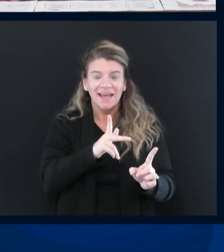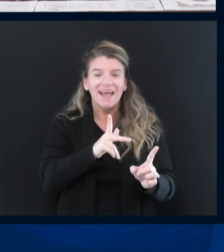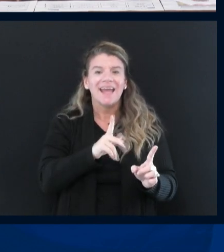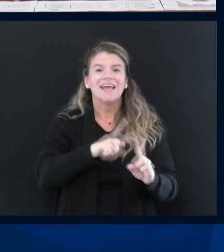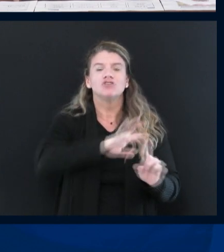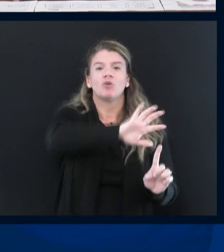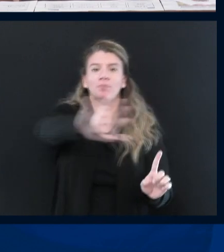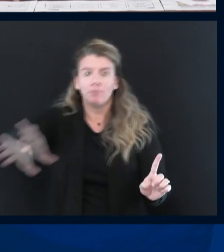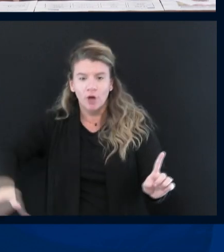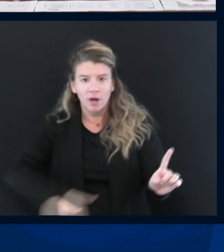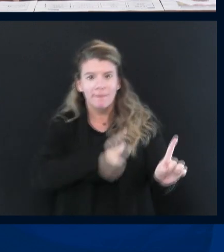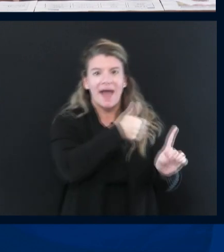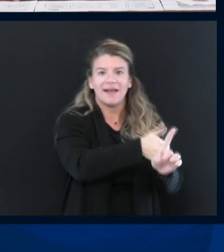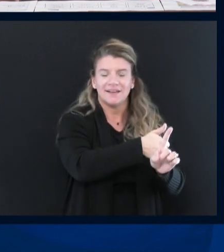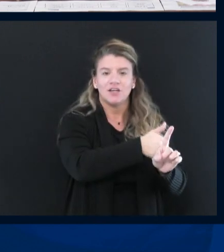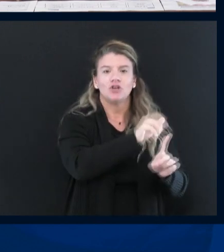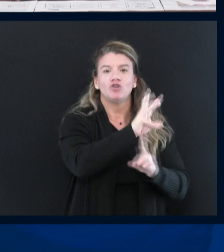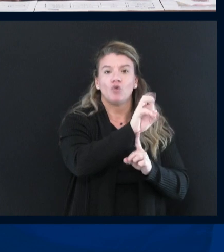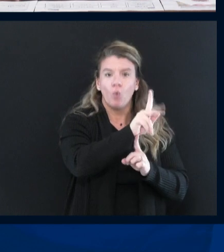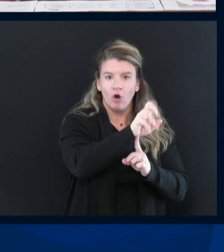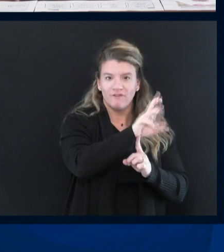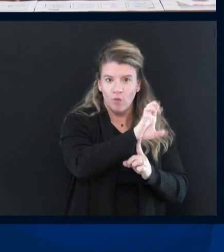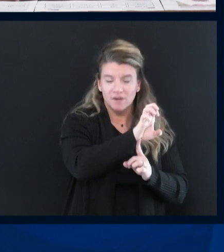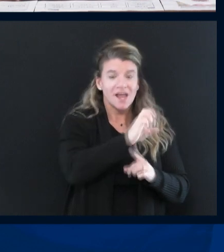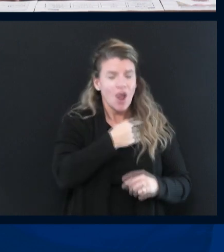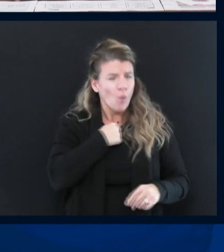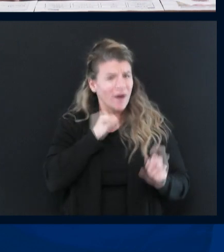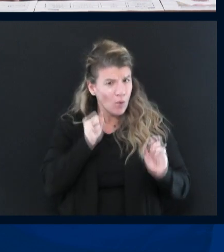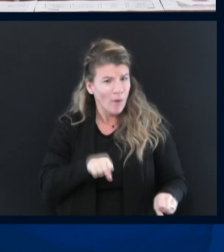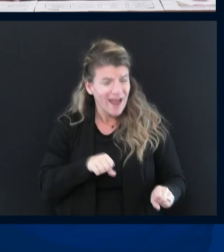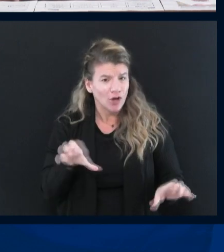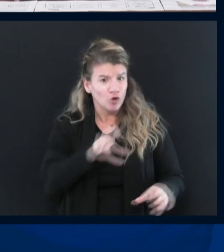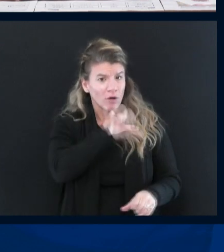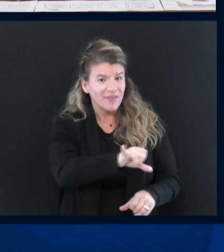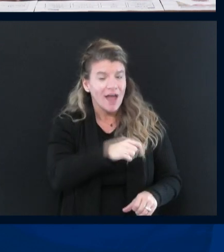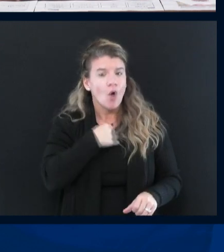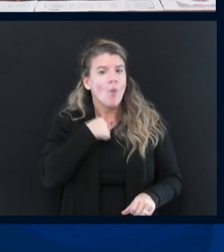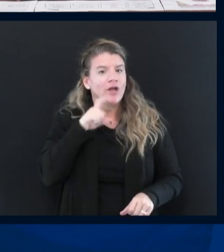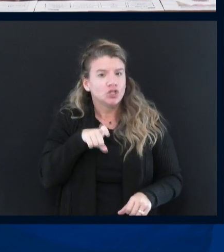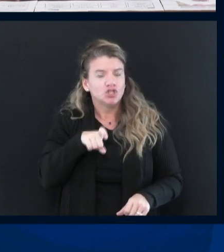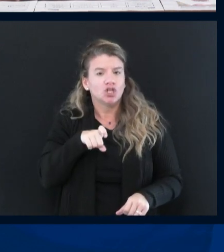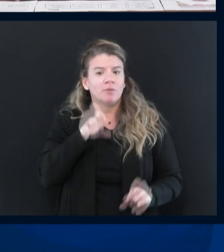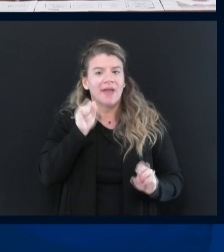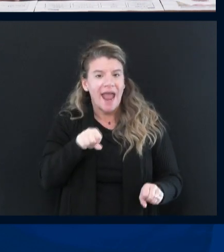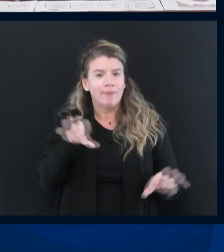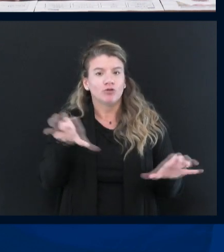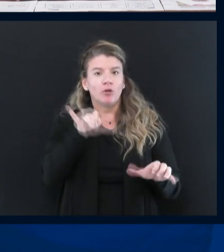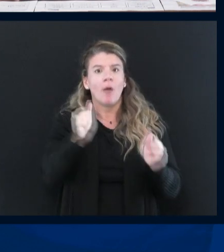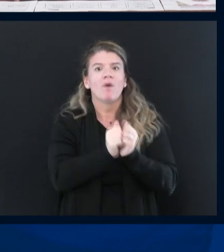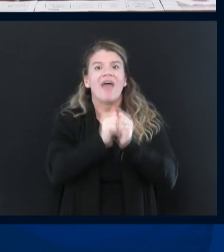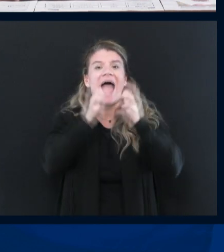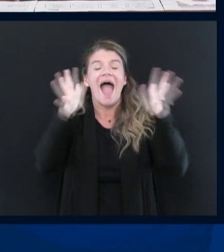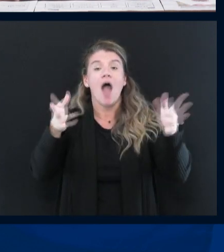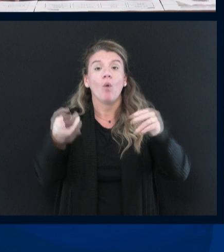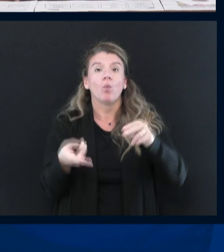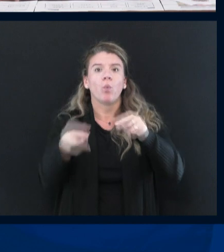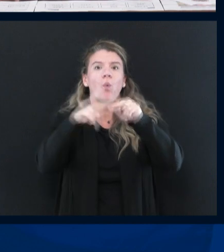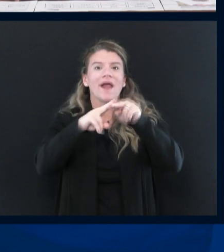workforce. We'll be able to do that, and without any question, we'll be able to do it without raising your taxes a